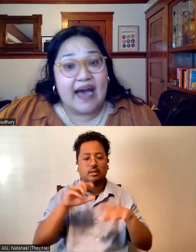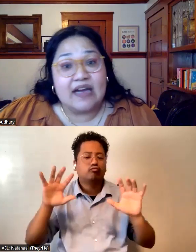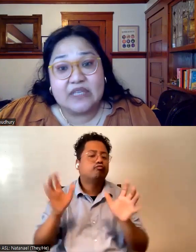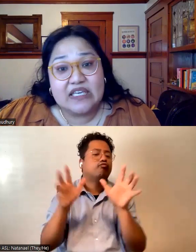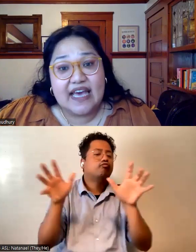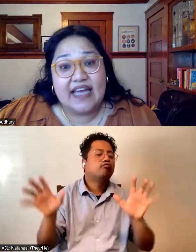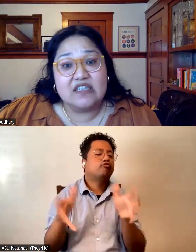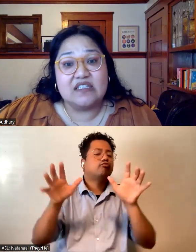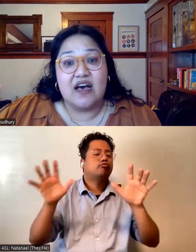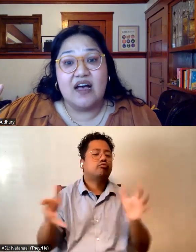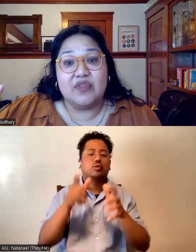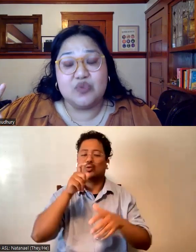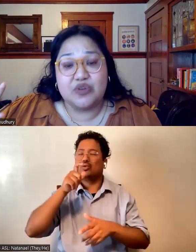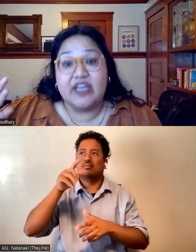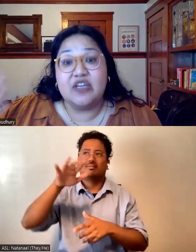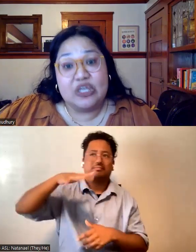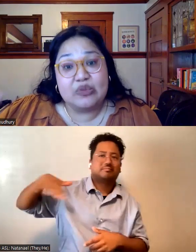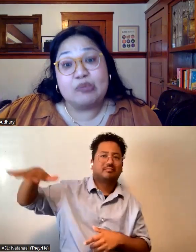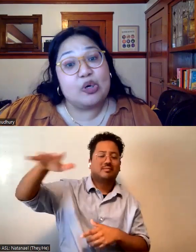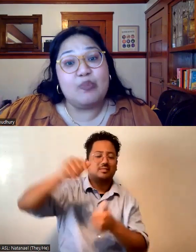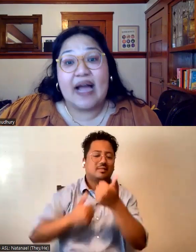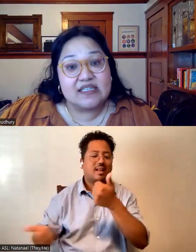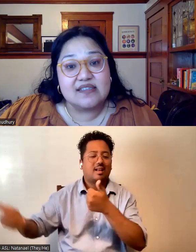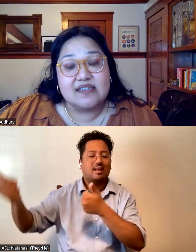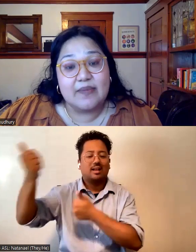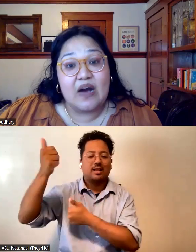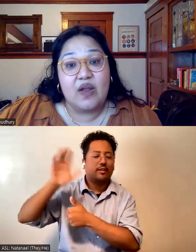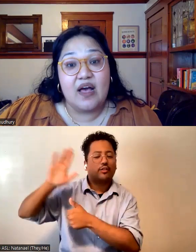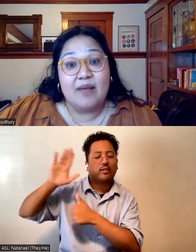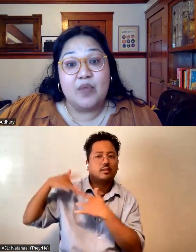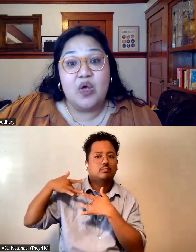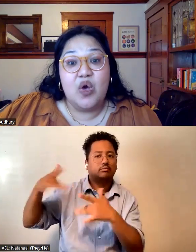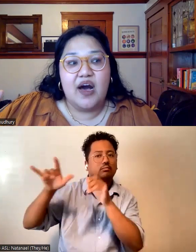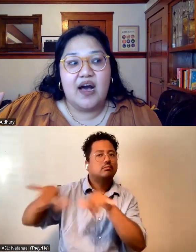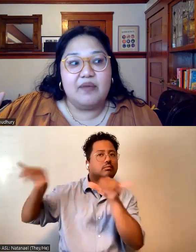the academy and the sort of like neoliberal practices about